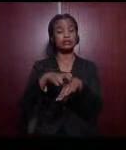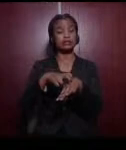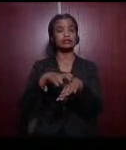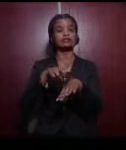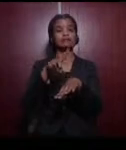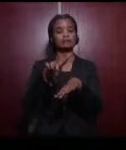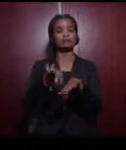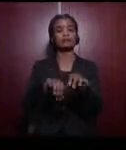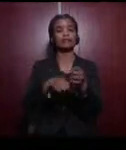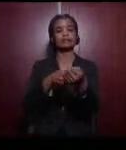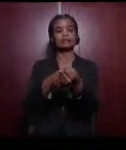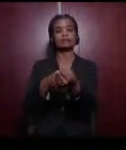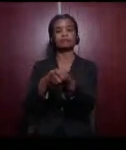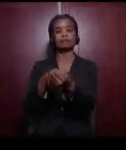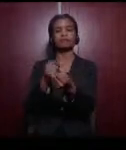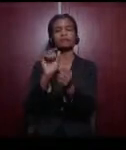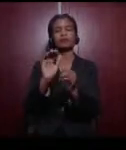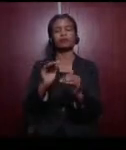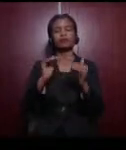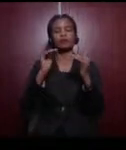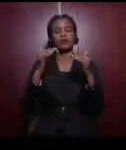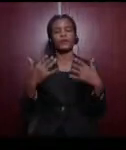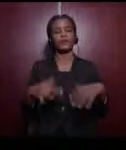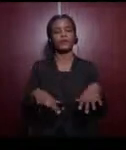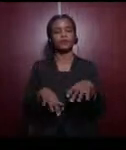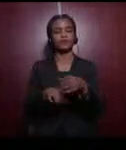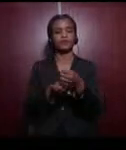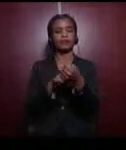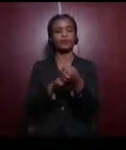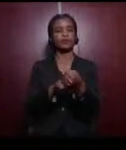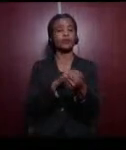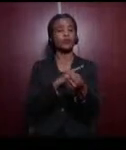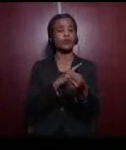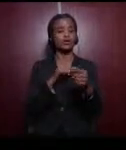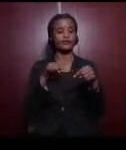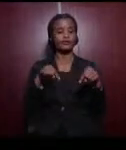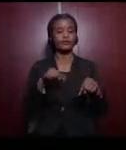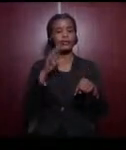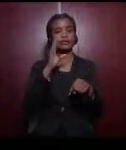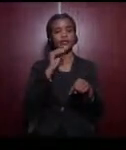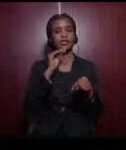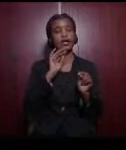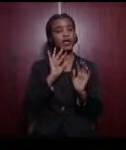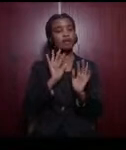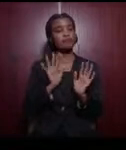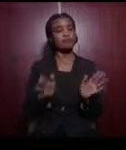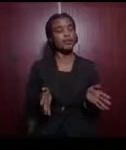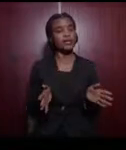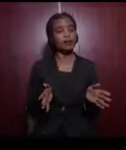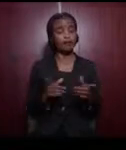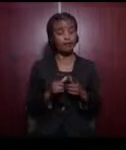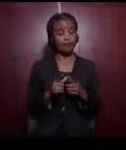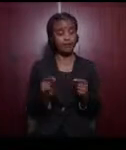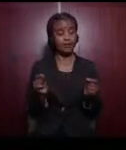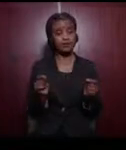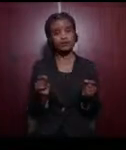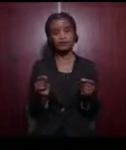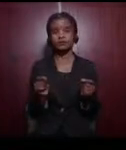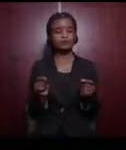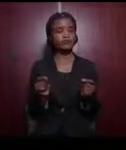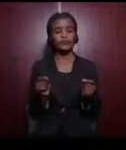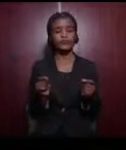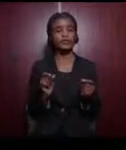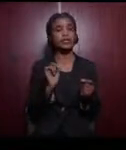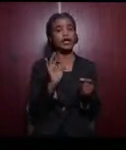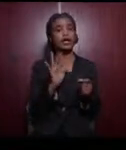highly supported. So, Riska Ibuwa fela more, and then if fellow honamo, honestly the problem